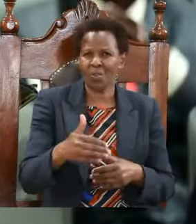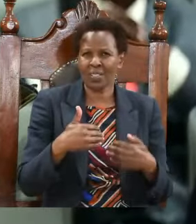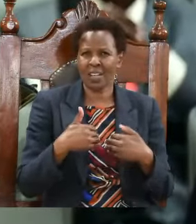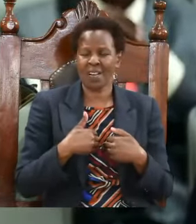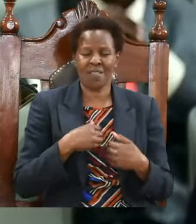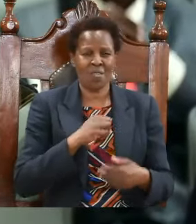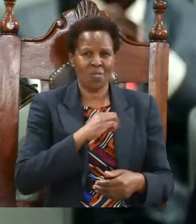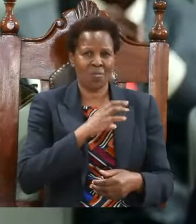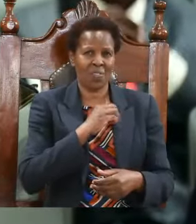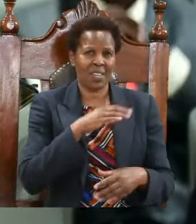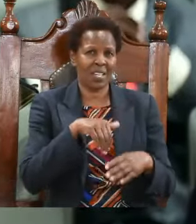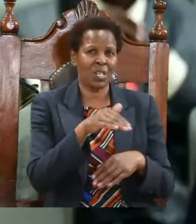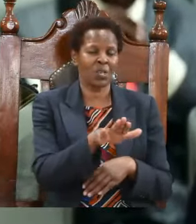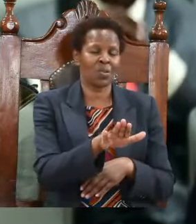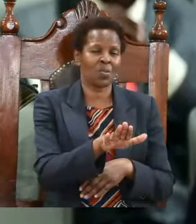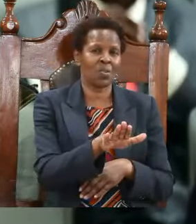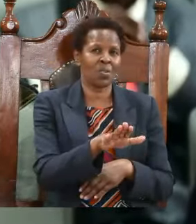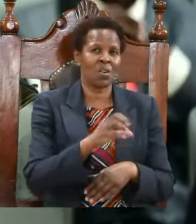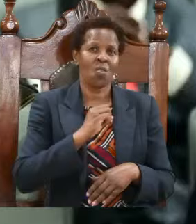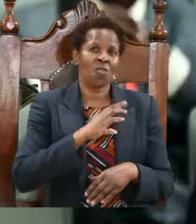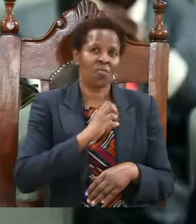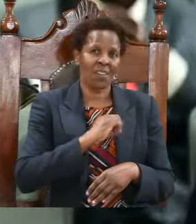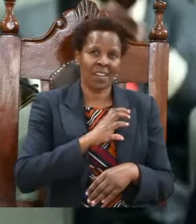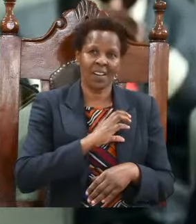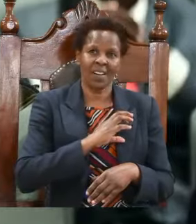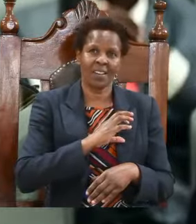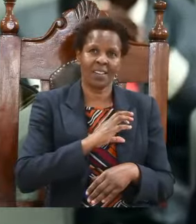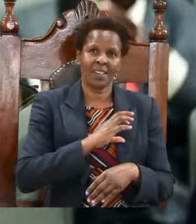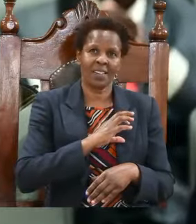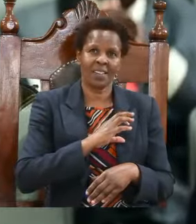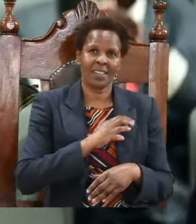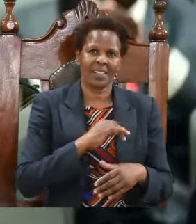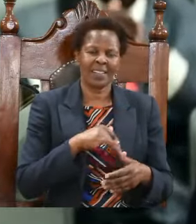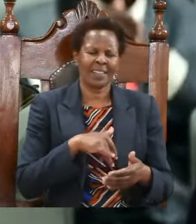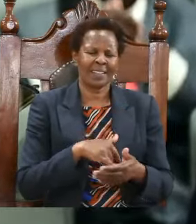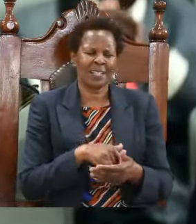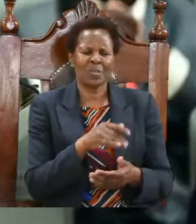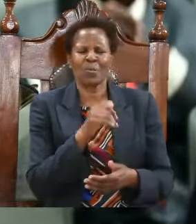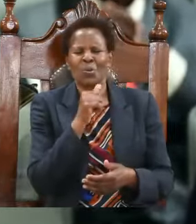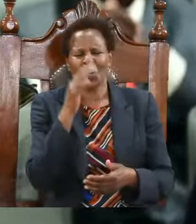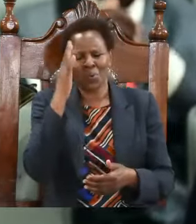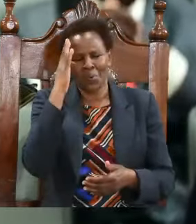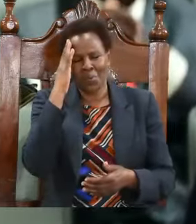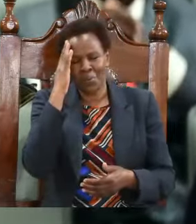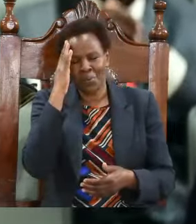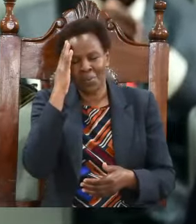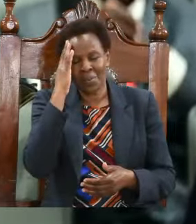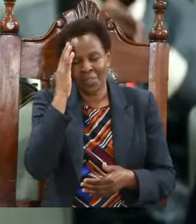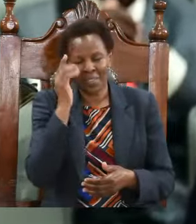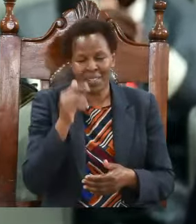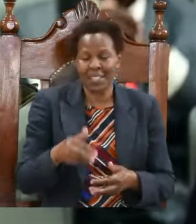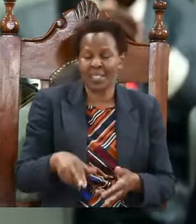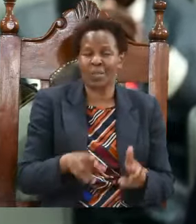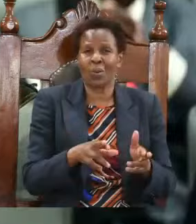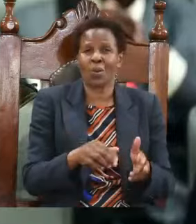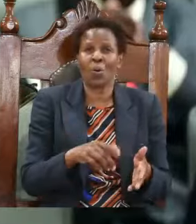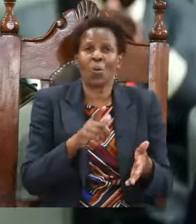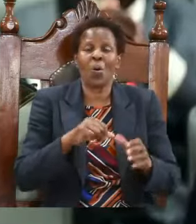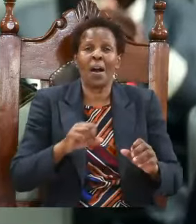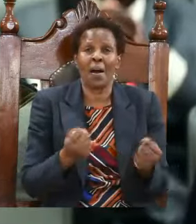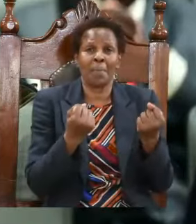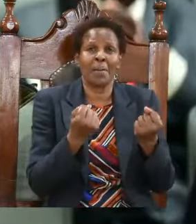unknown. A fear of unknown. I do not know this route. I do not know what is going to happen to